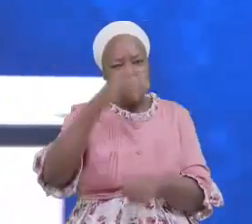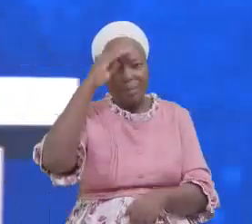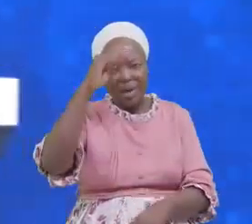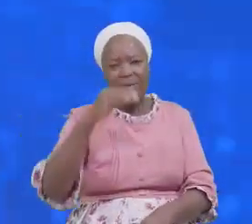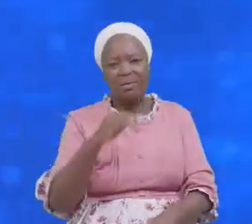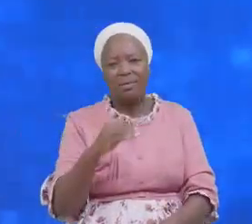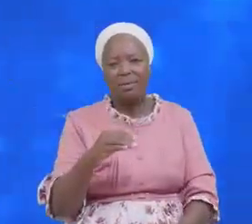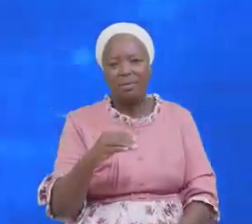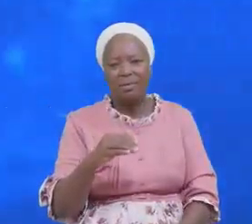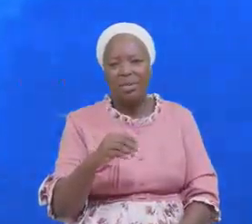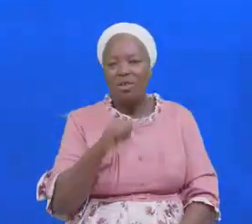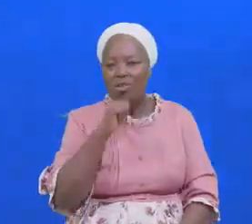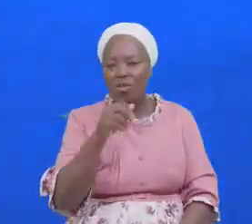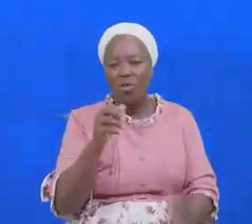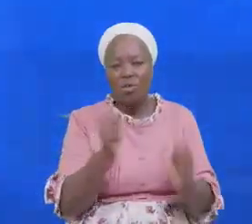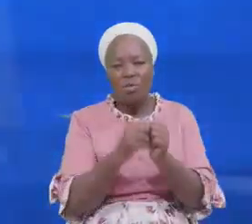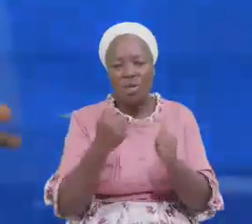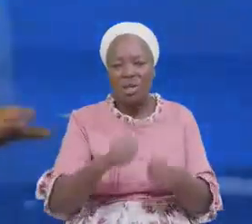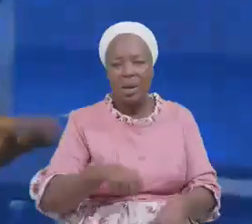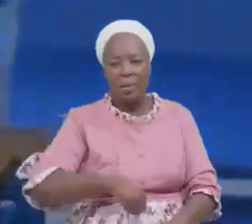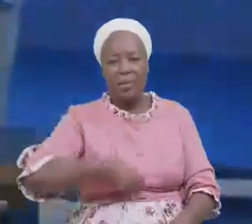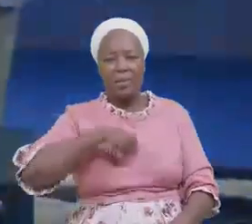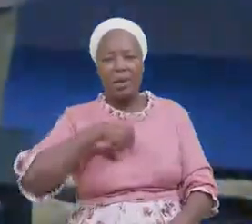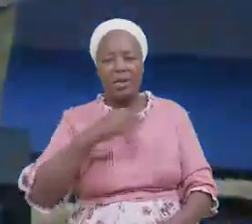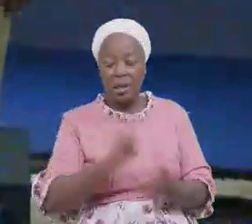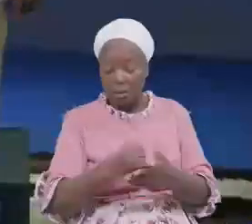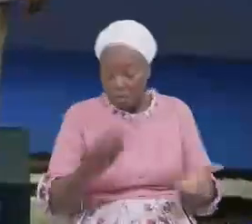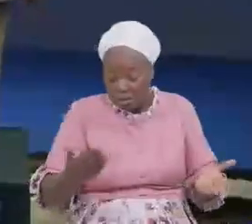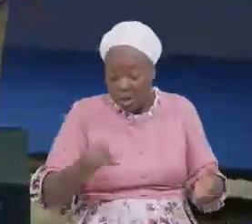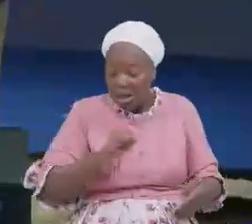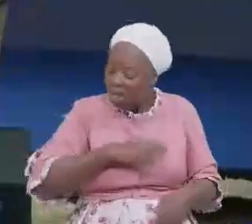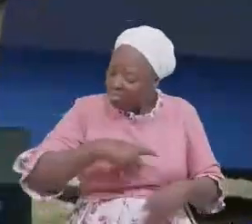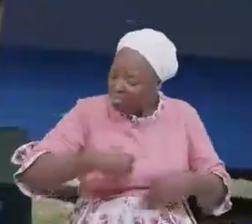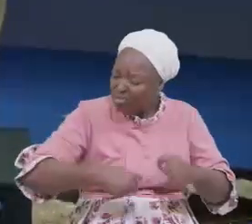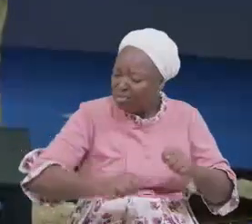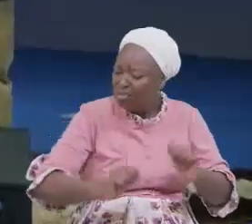not of the pride I'm doing the best I can,